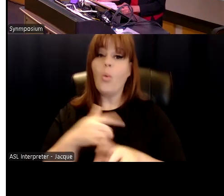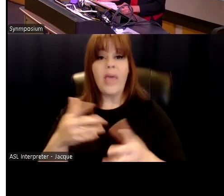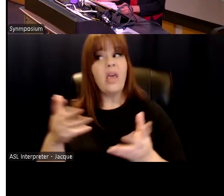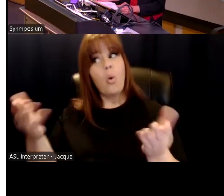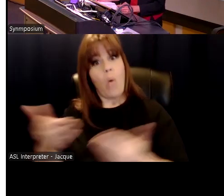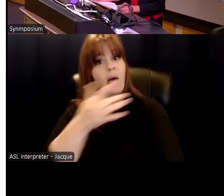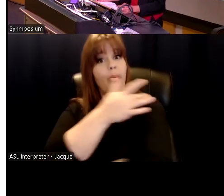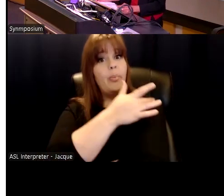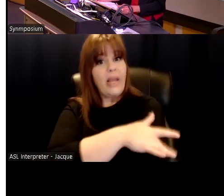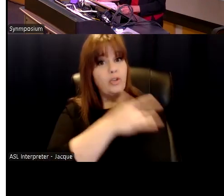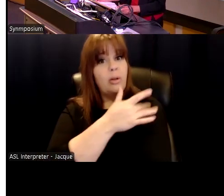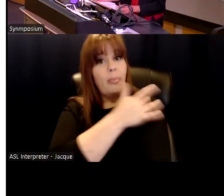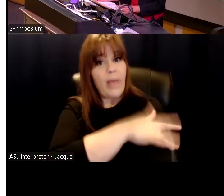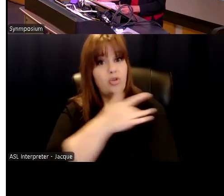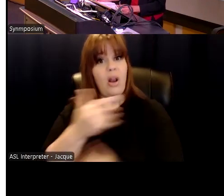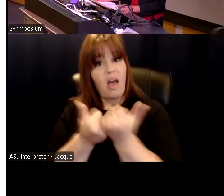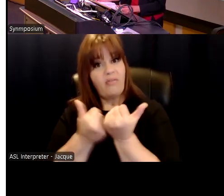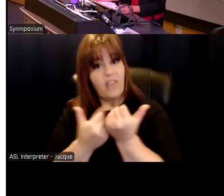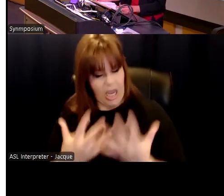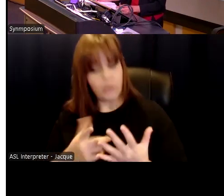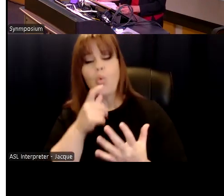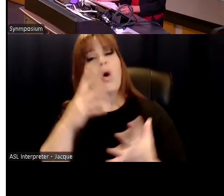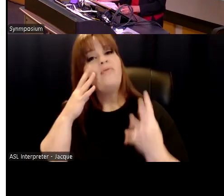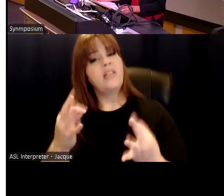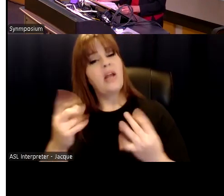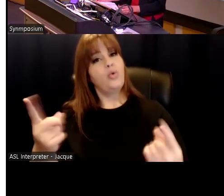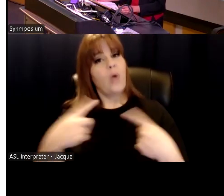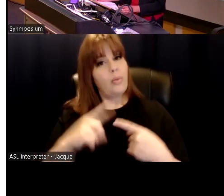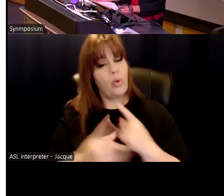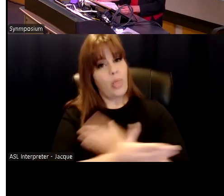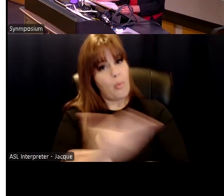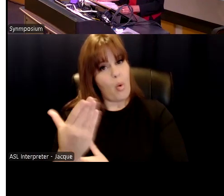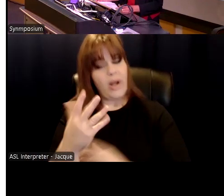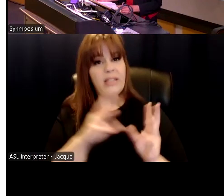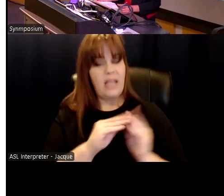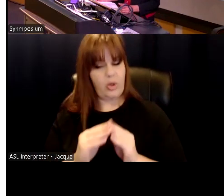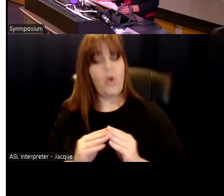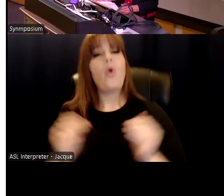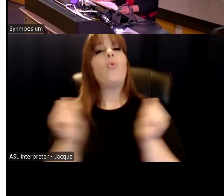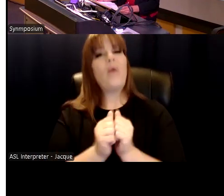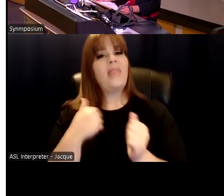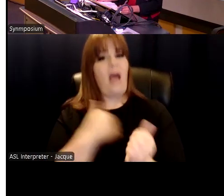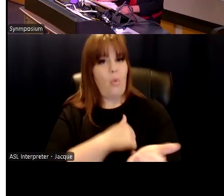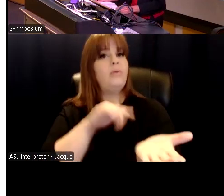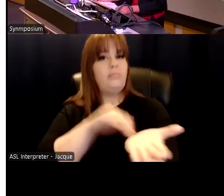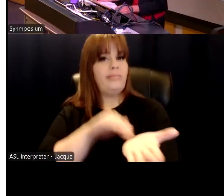patient advocates who have decided to attend the morning sessions alongside our clinical attendees.